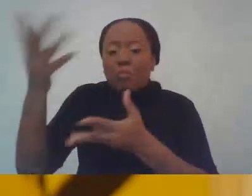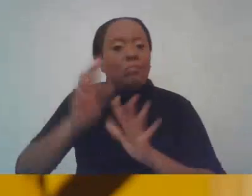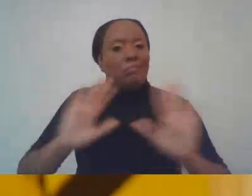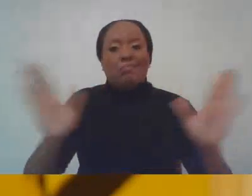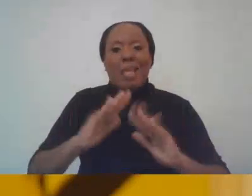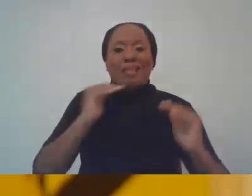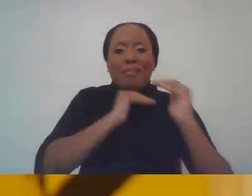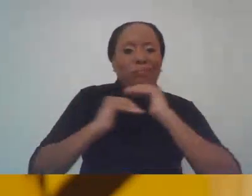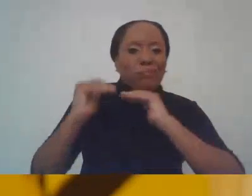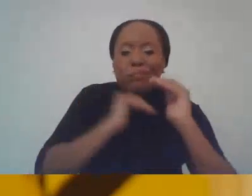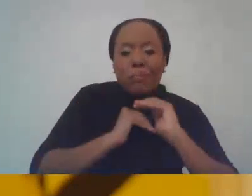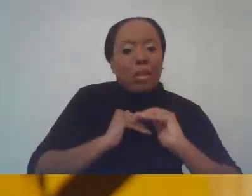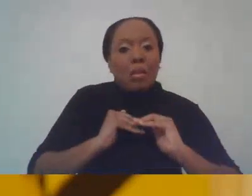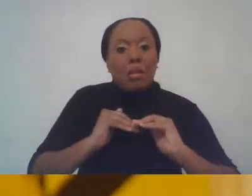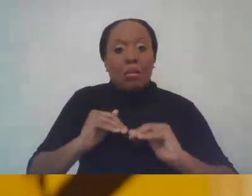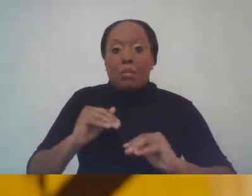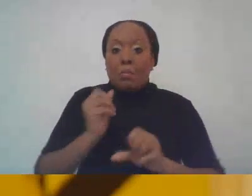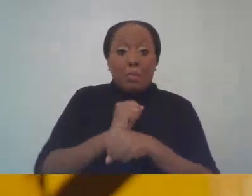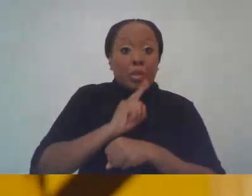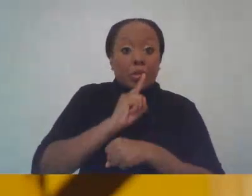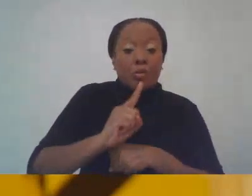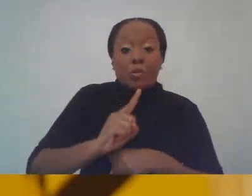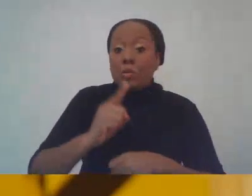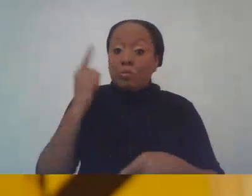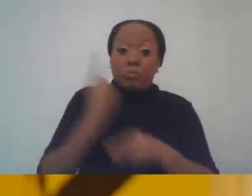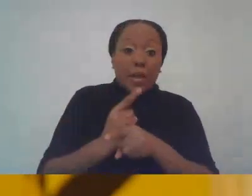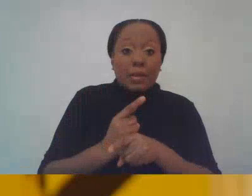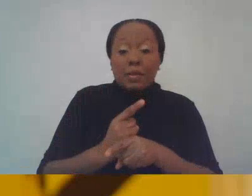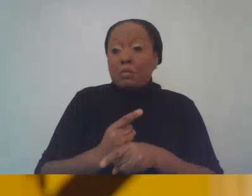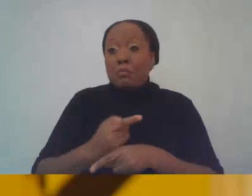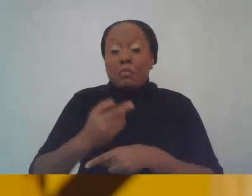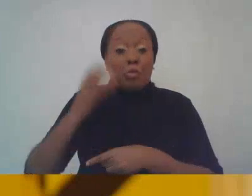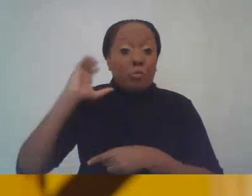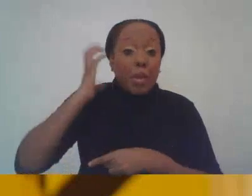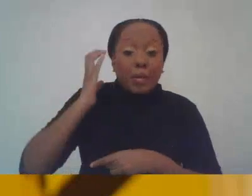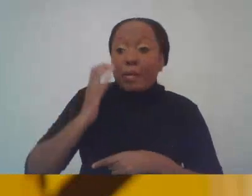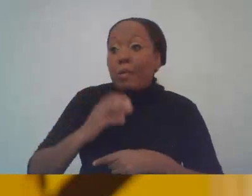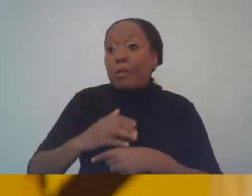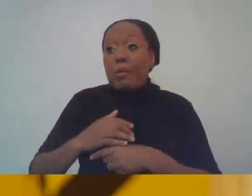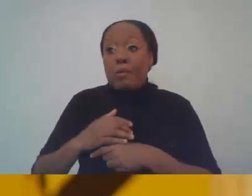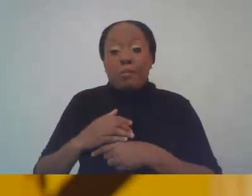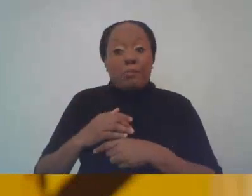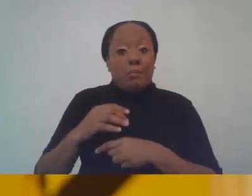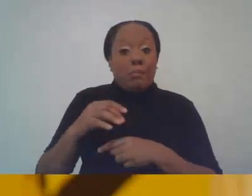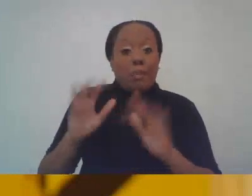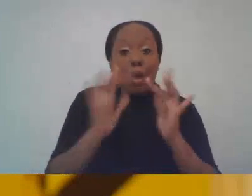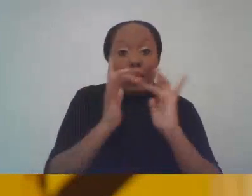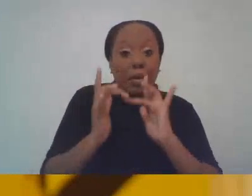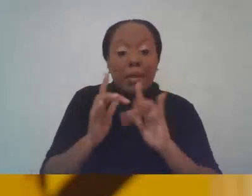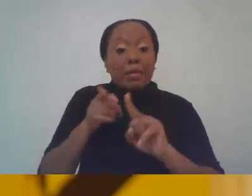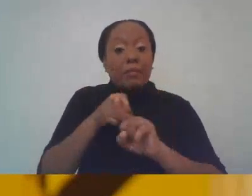domain, and therefore it is important that you pay attention and listen to the radio for the regular updates which may come